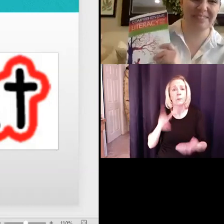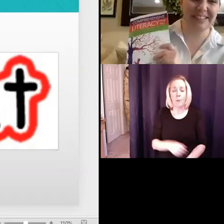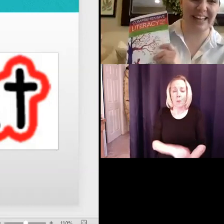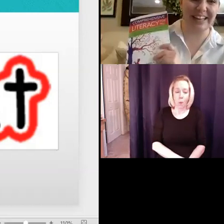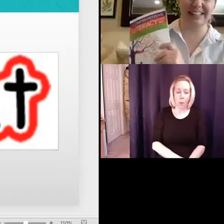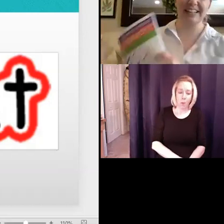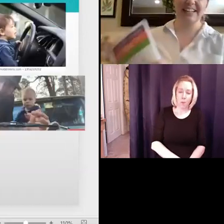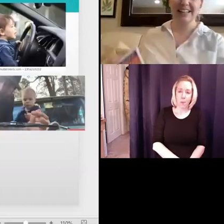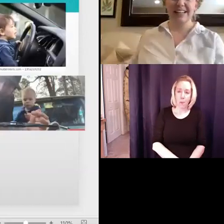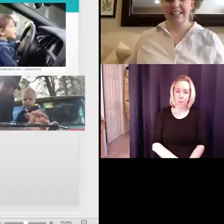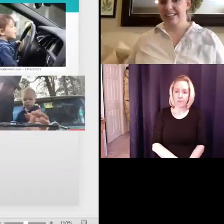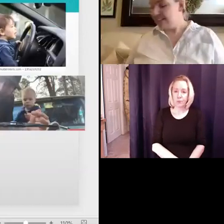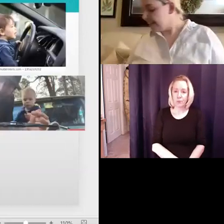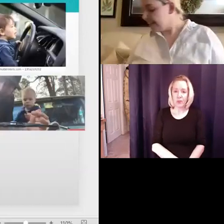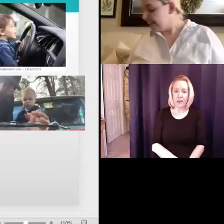Okay.